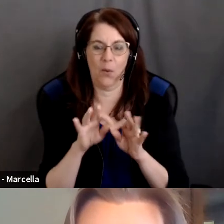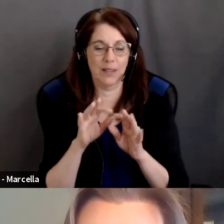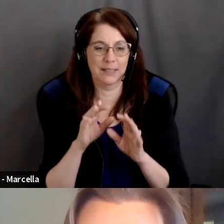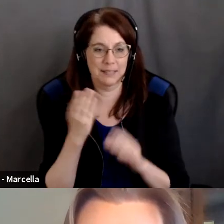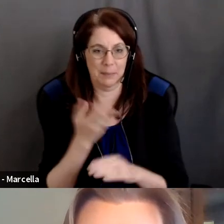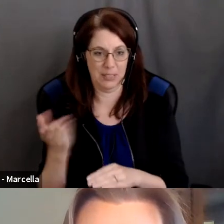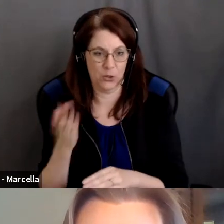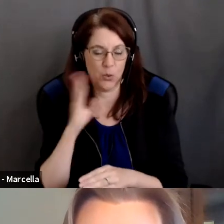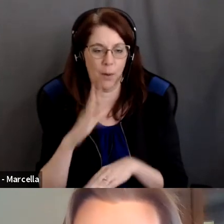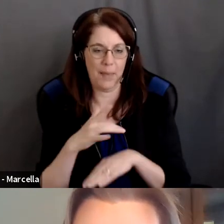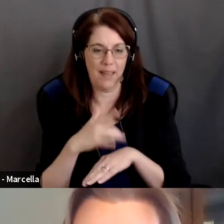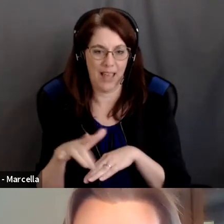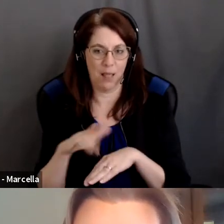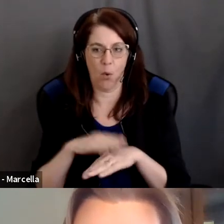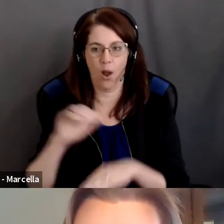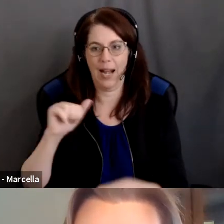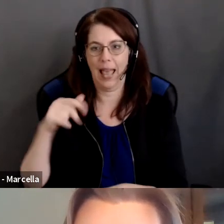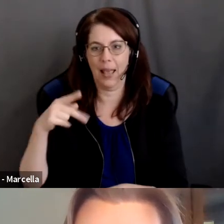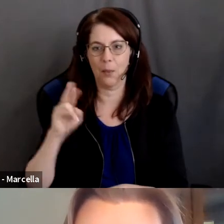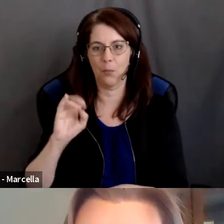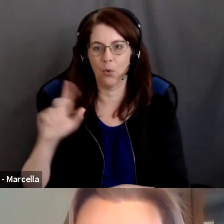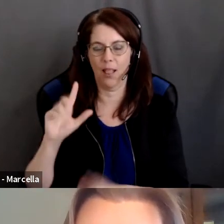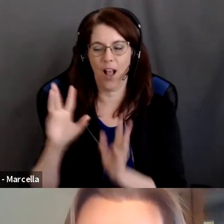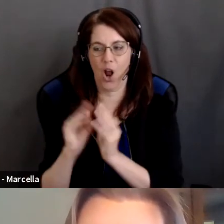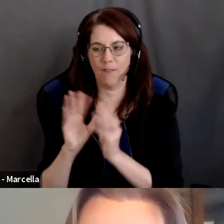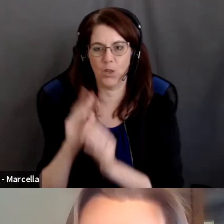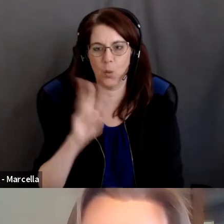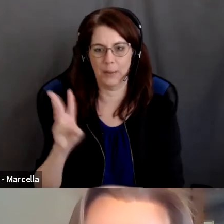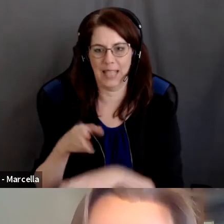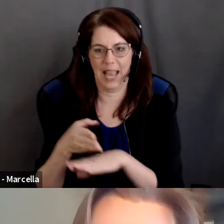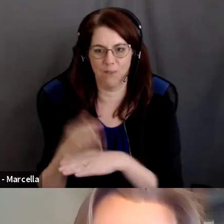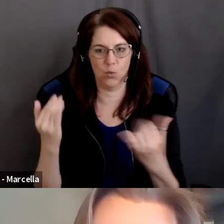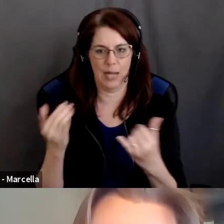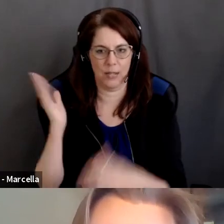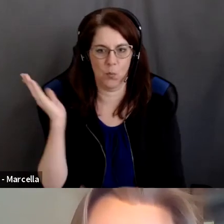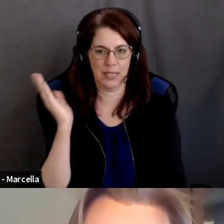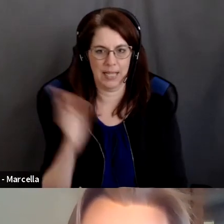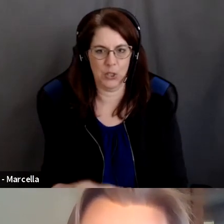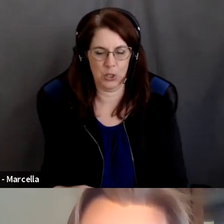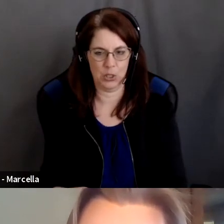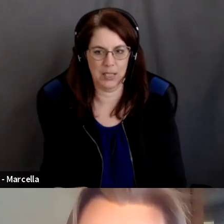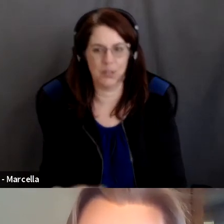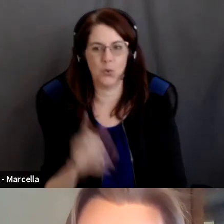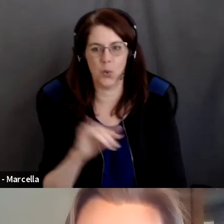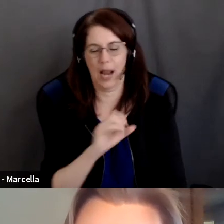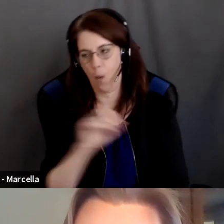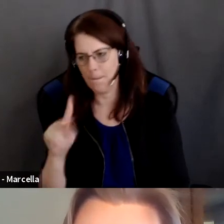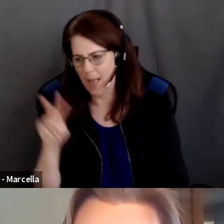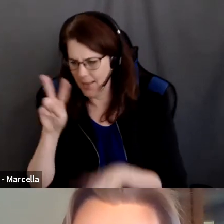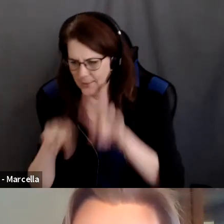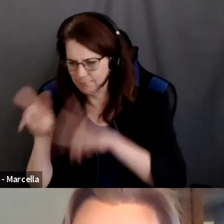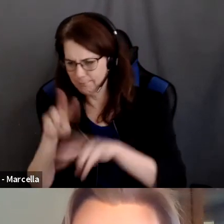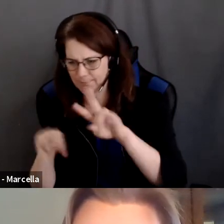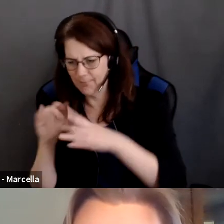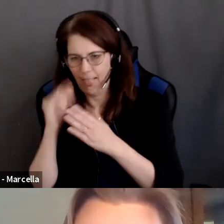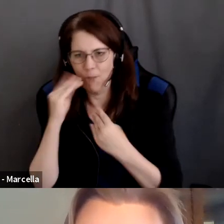be available on the April conference website after today's presentation. So you can go back and review all of the